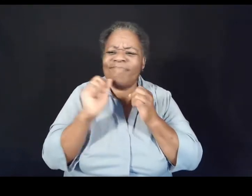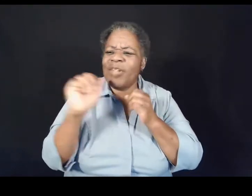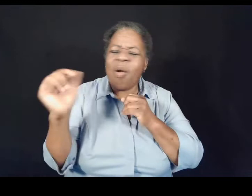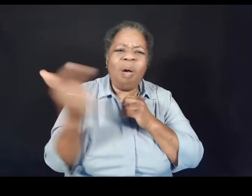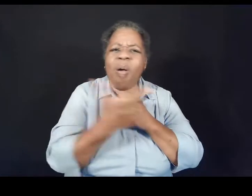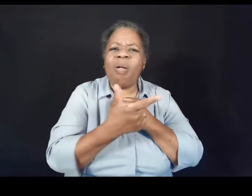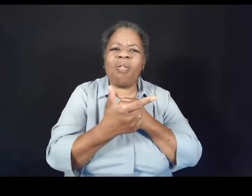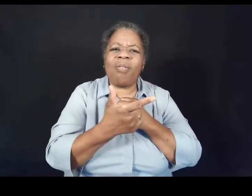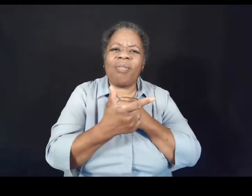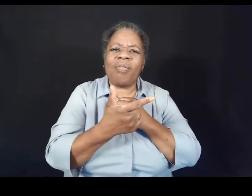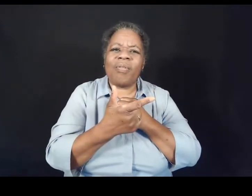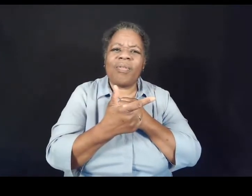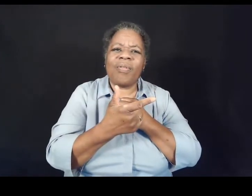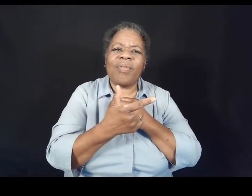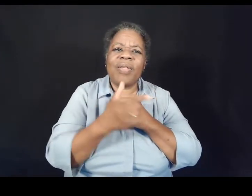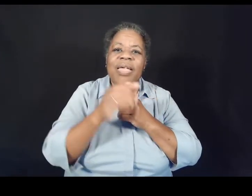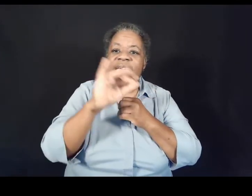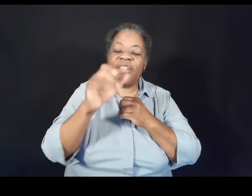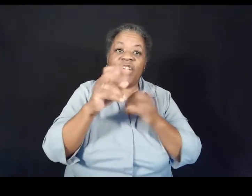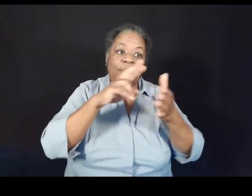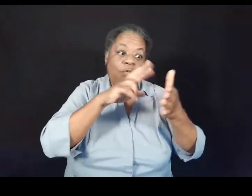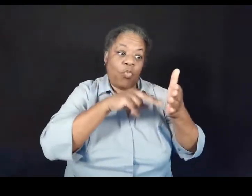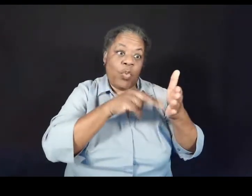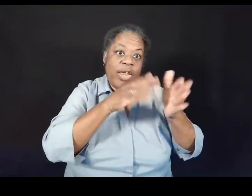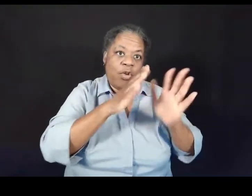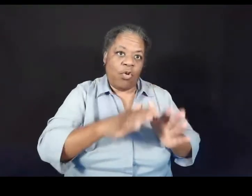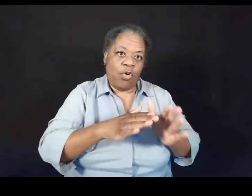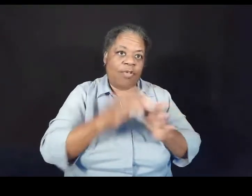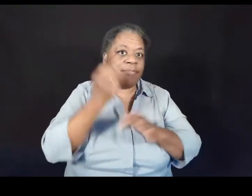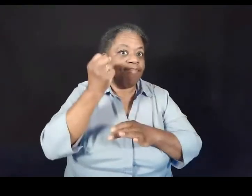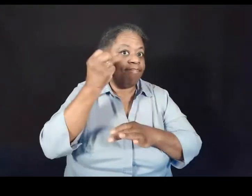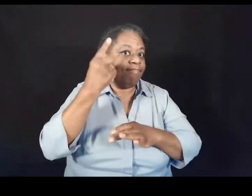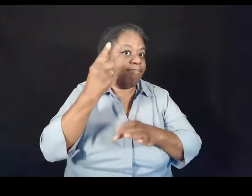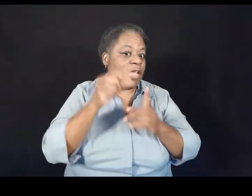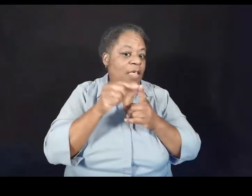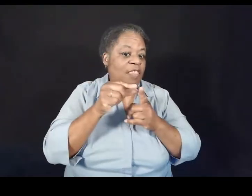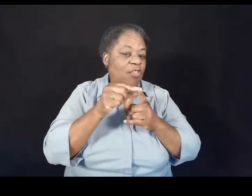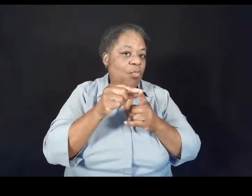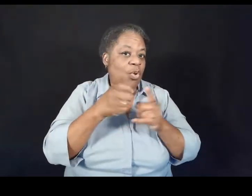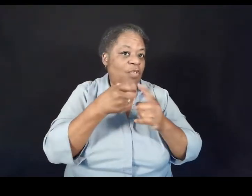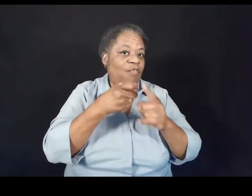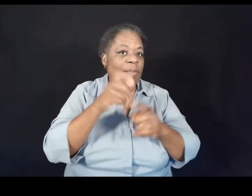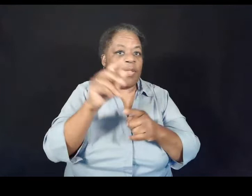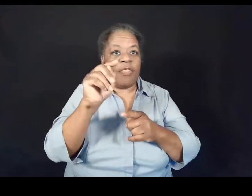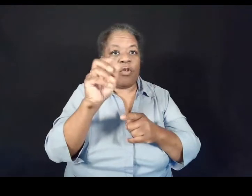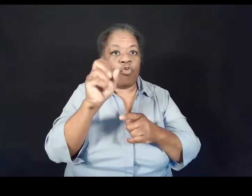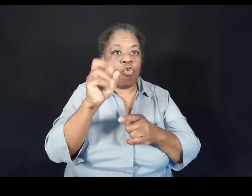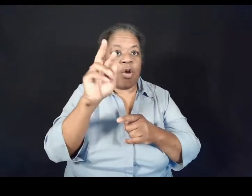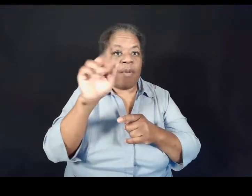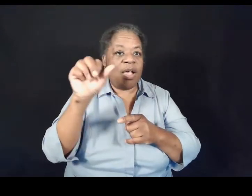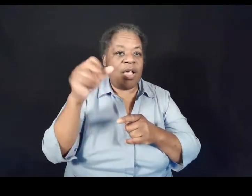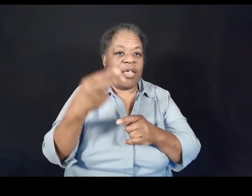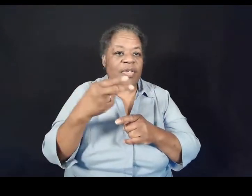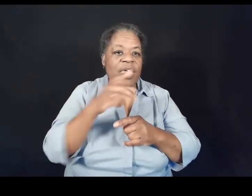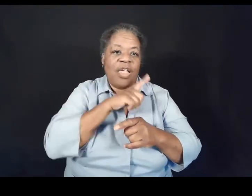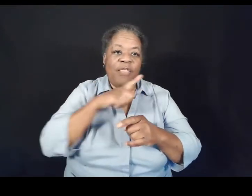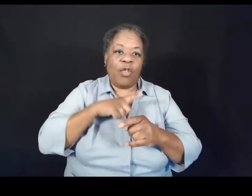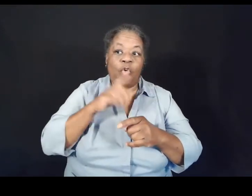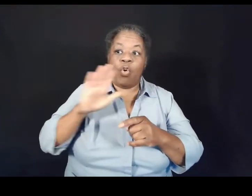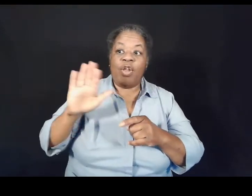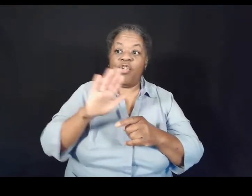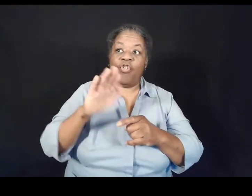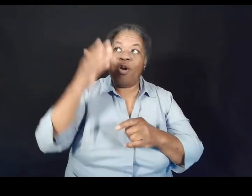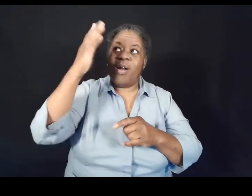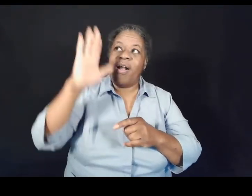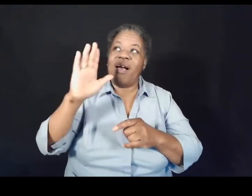Now, James' readers would have been very familiar with these words from the Torah. "For the Lord your God is God